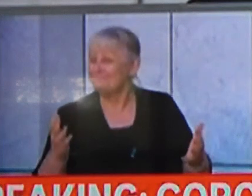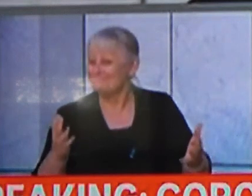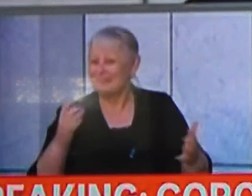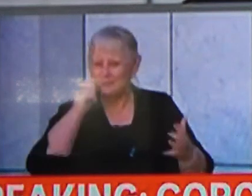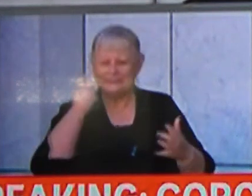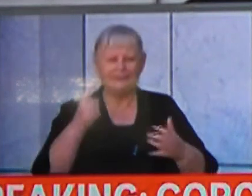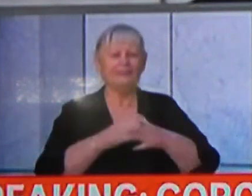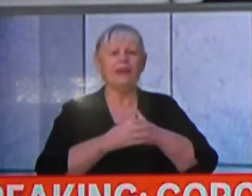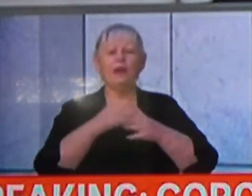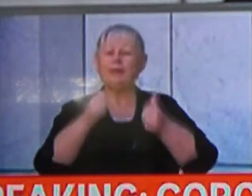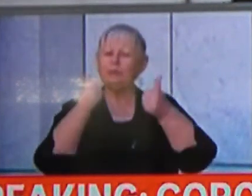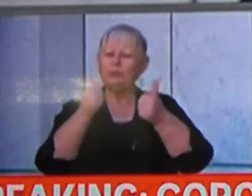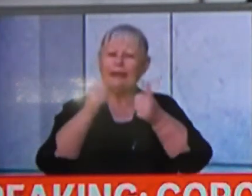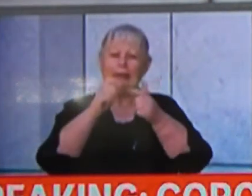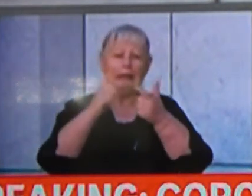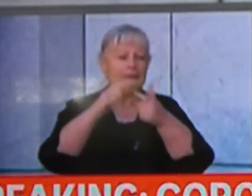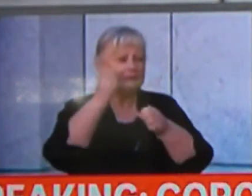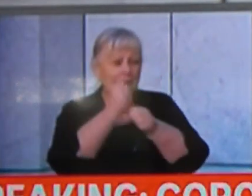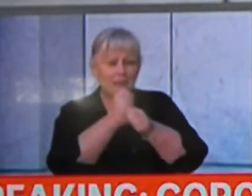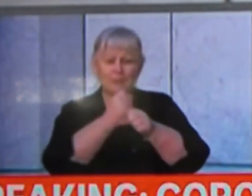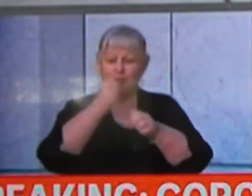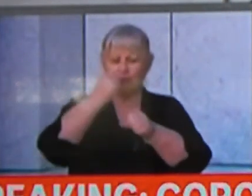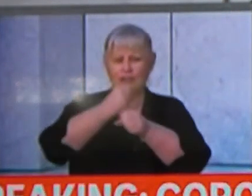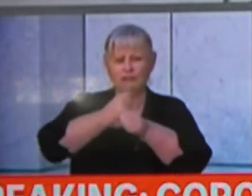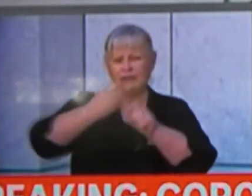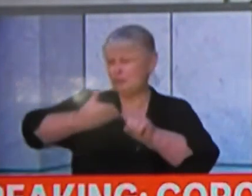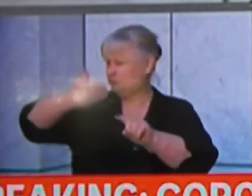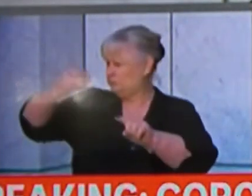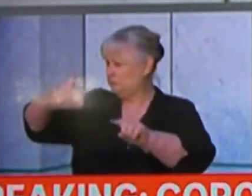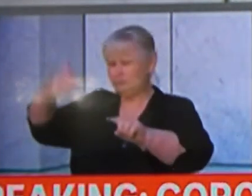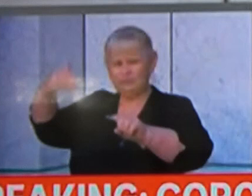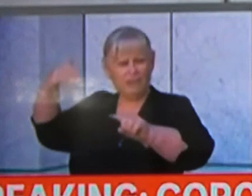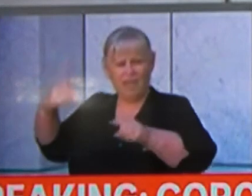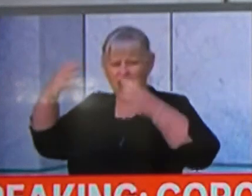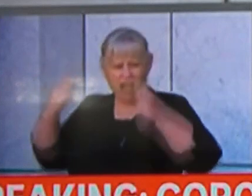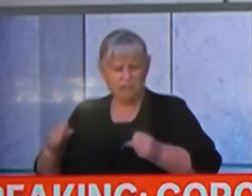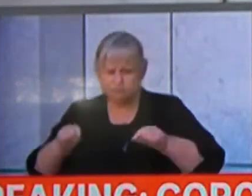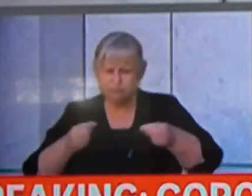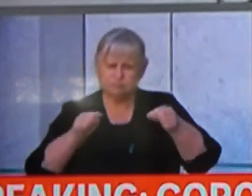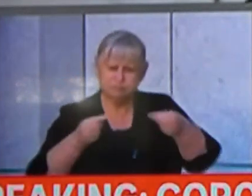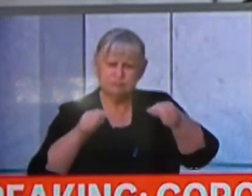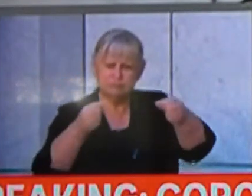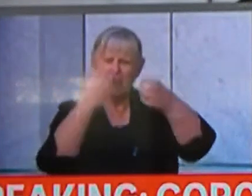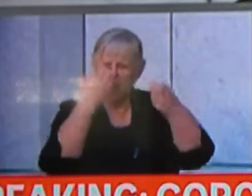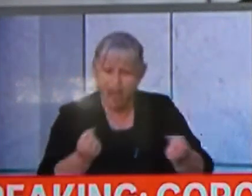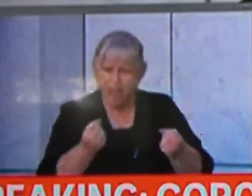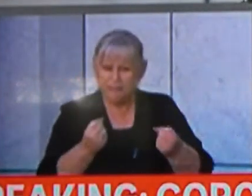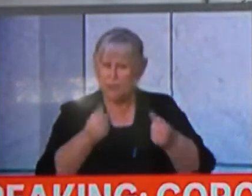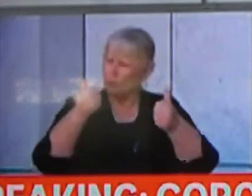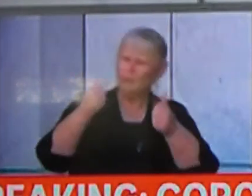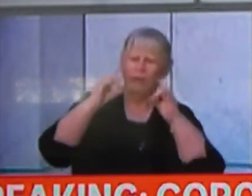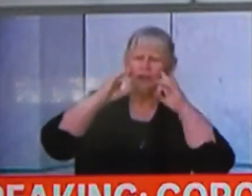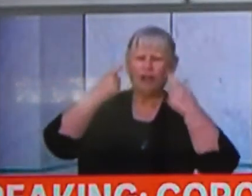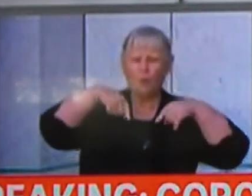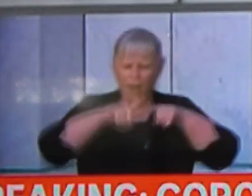We have the example and inspiration of generations that have dealt with challenges like this before, and we have the advantage